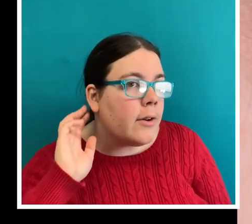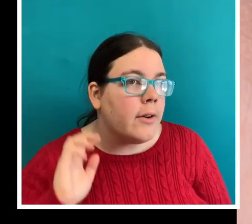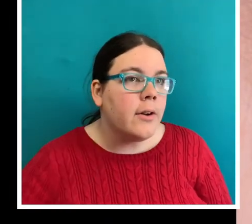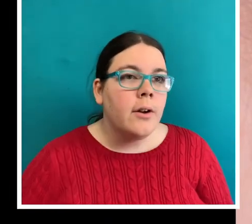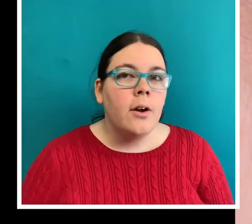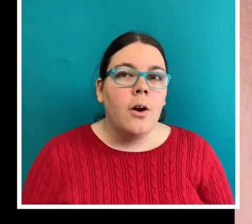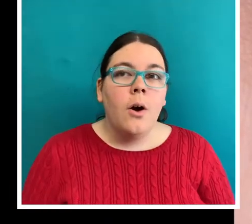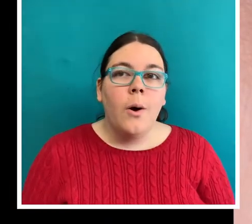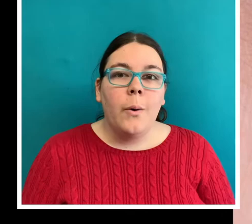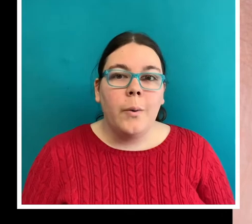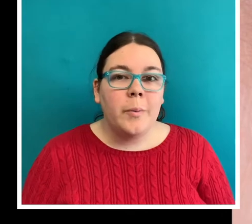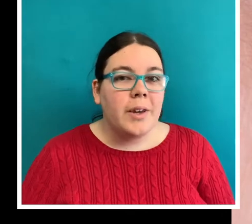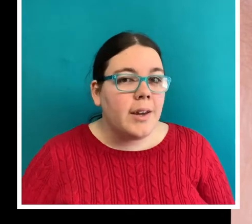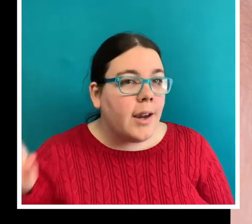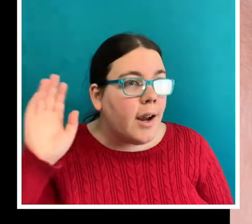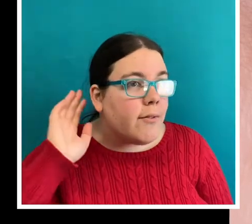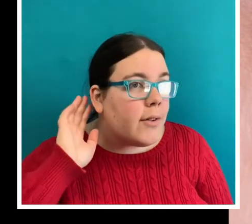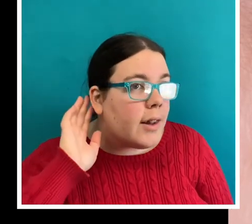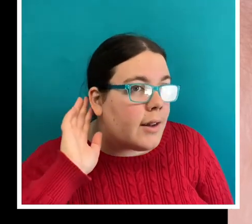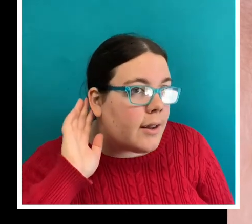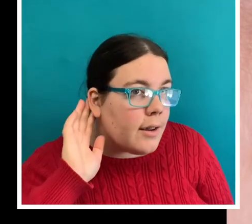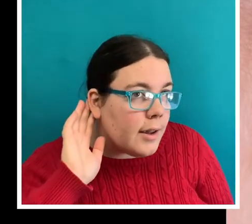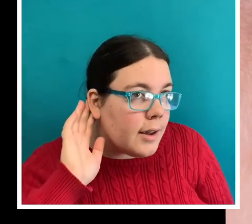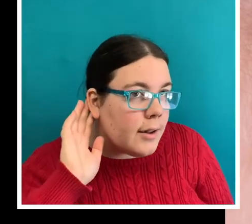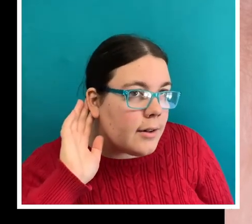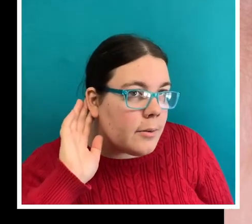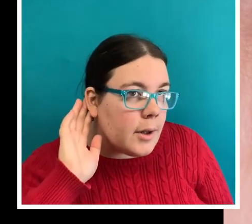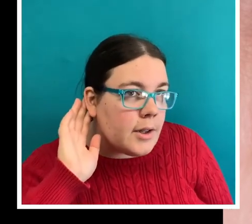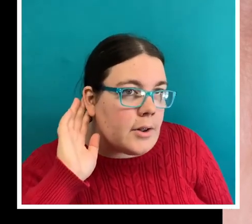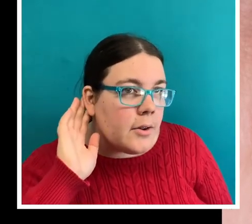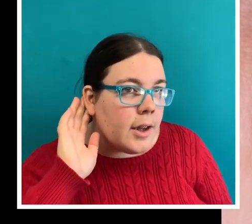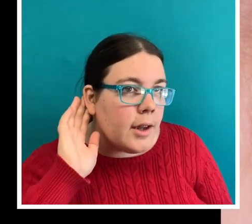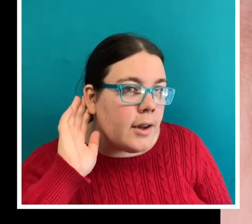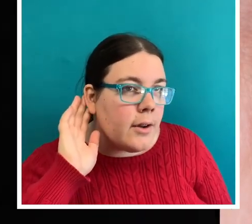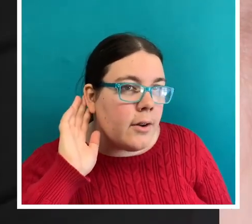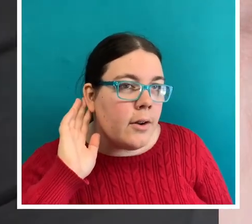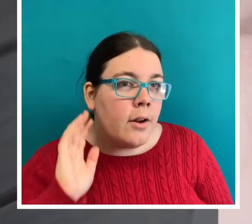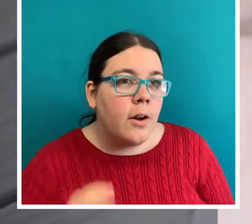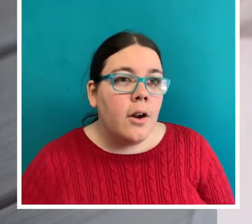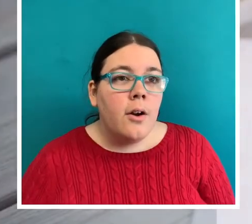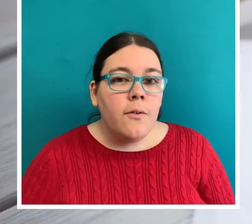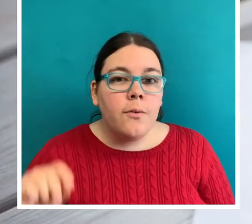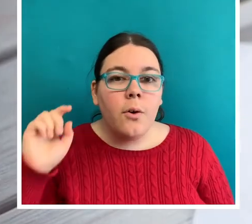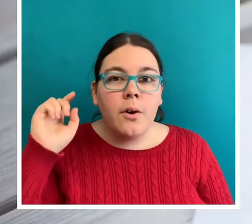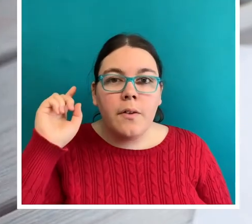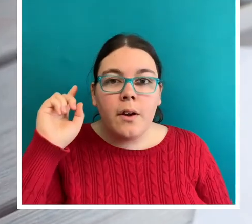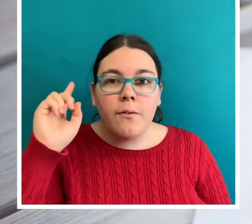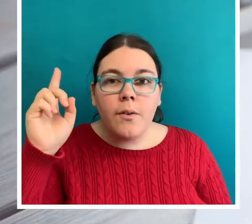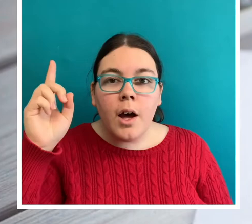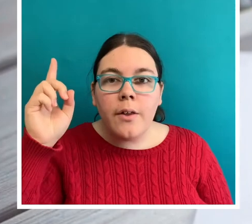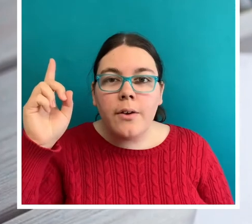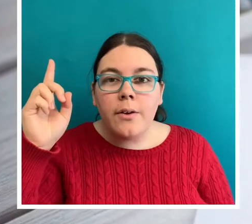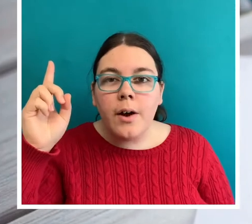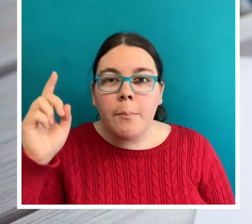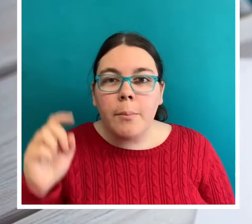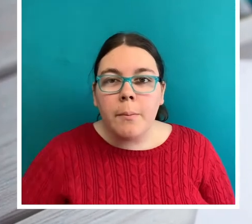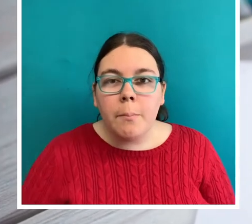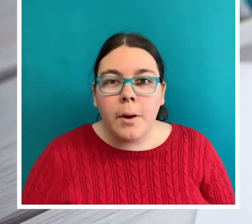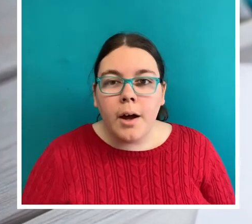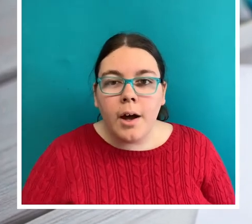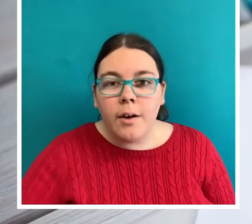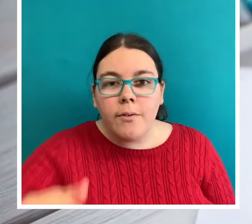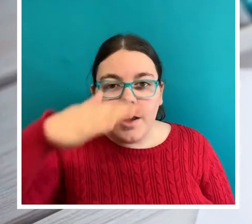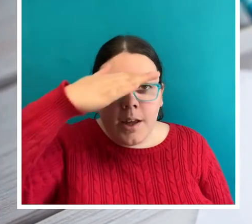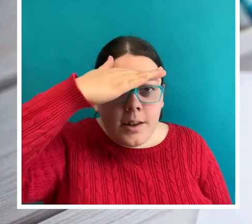hear oh be careful little ears what you hear for the father up